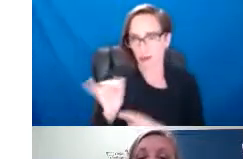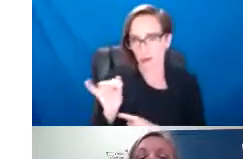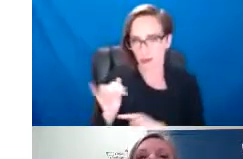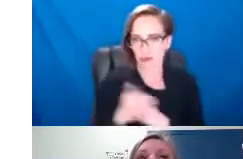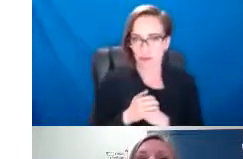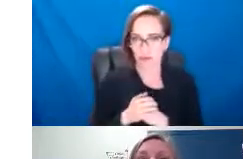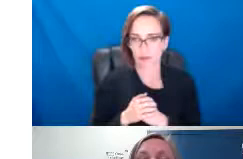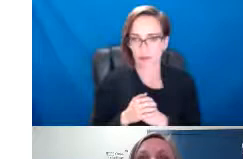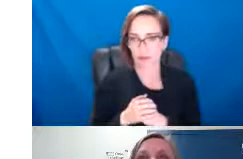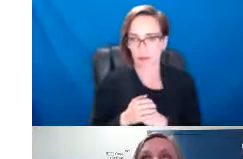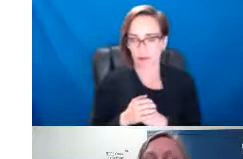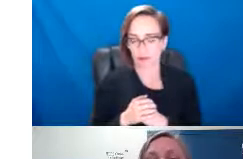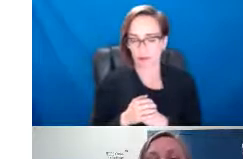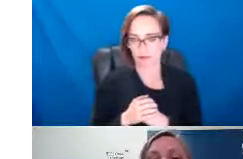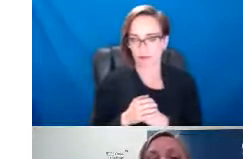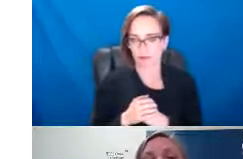as the